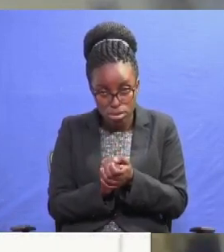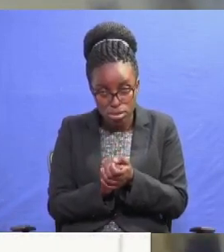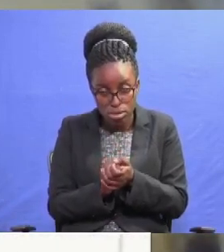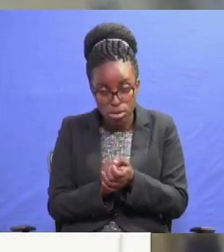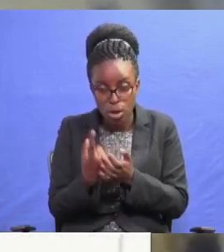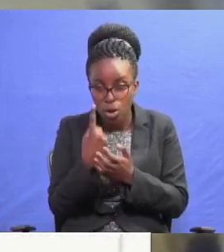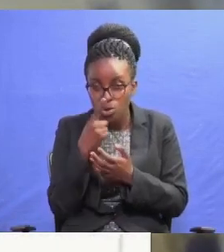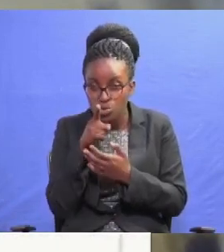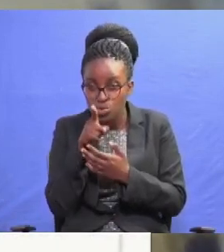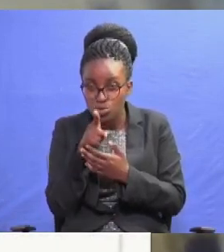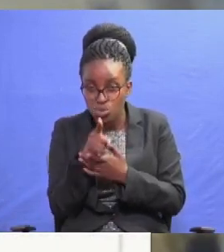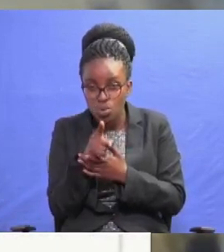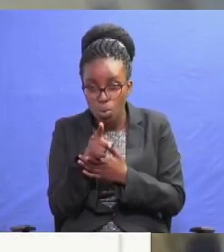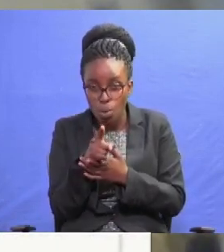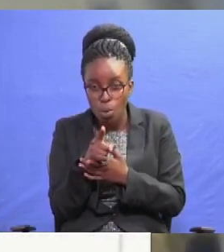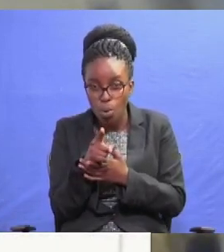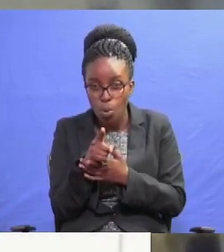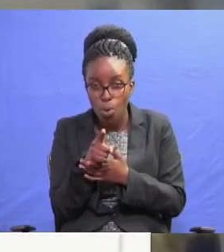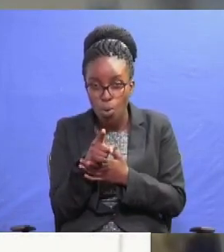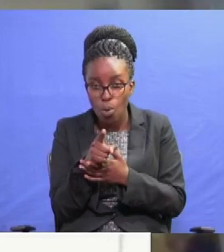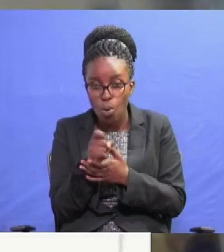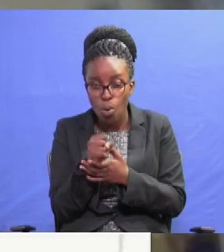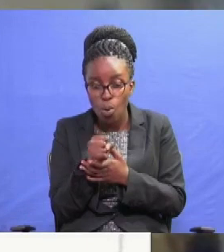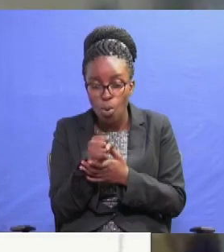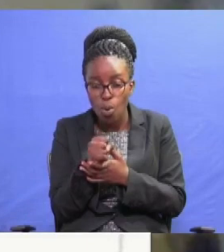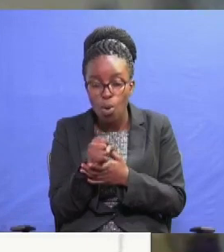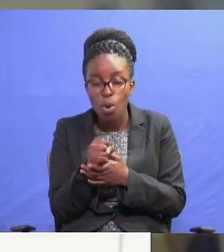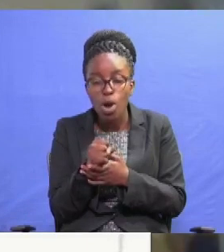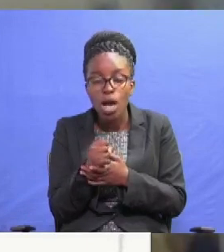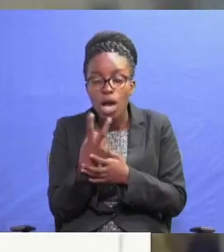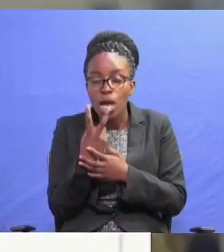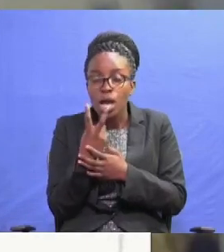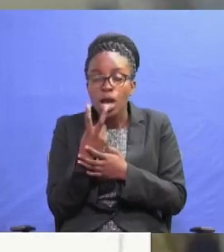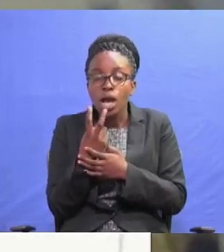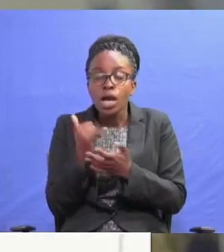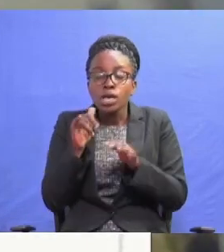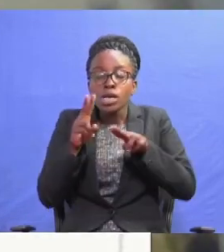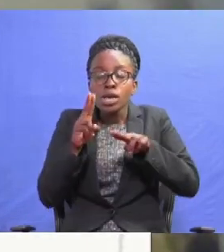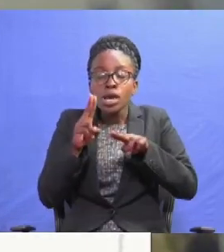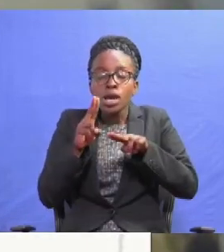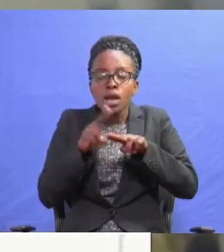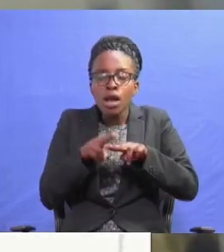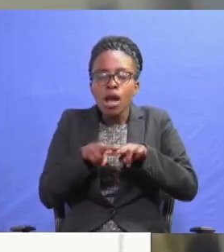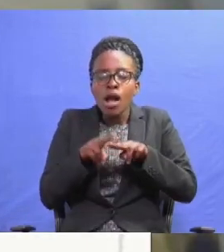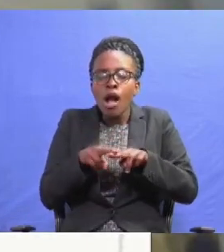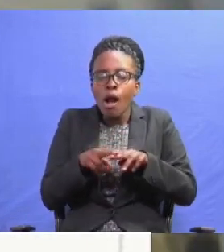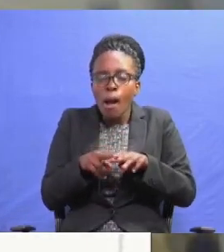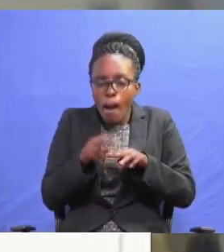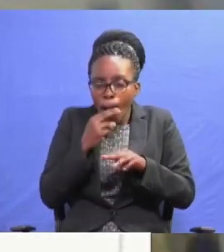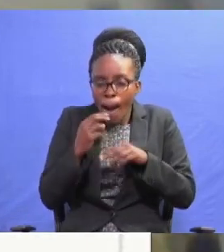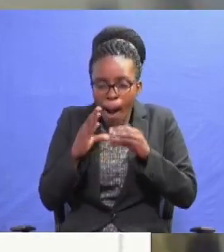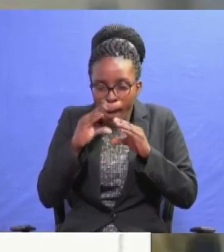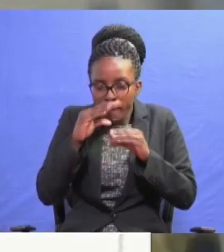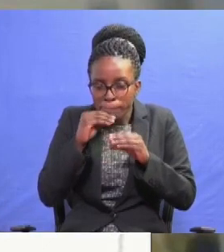an individual, now I'm talking from the individual's perspective, all right, is for you to say that this is a risky environment in